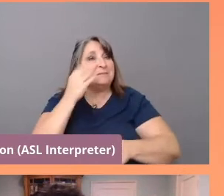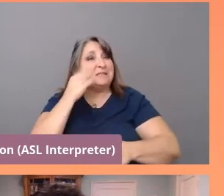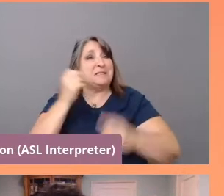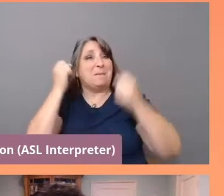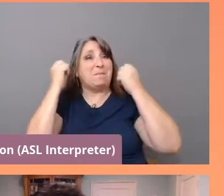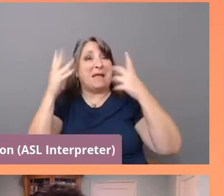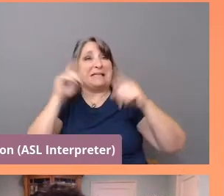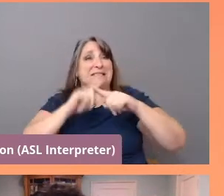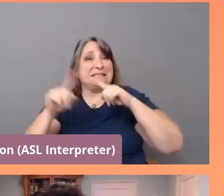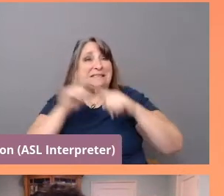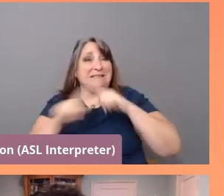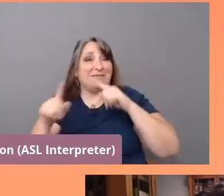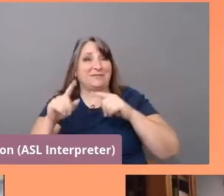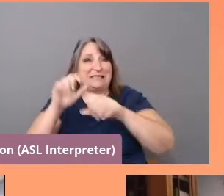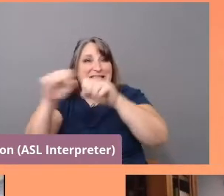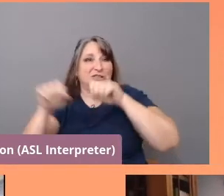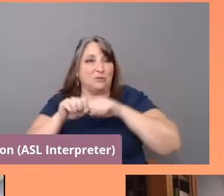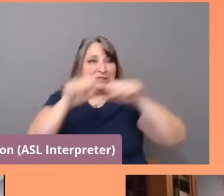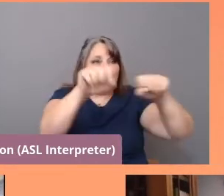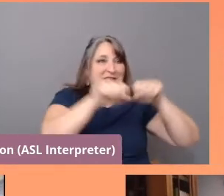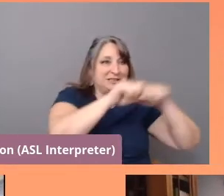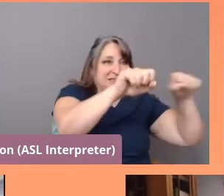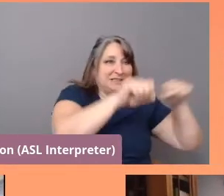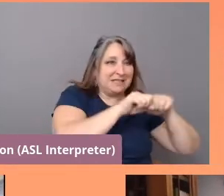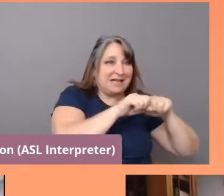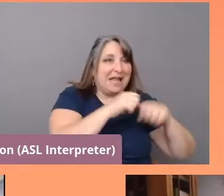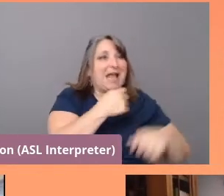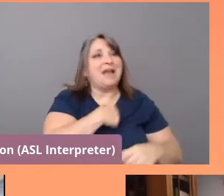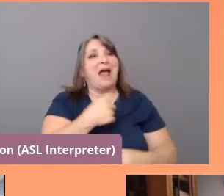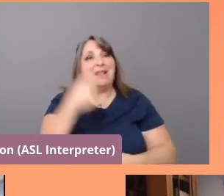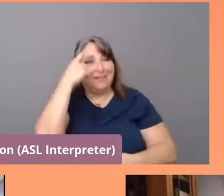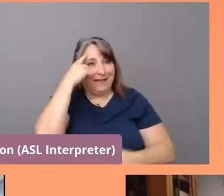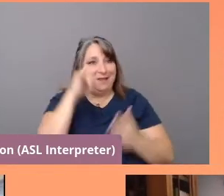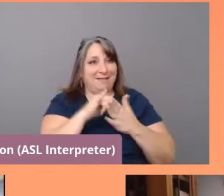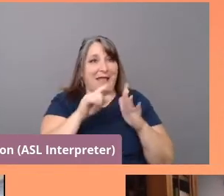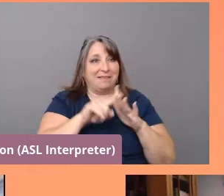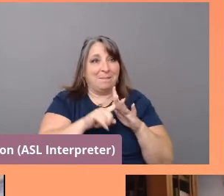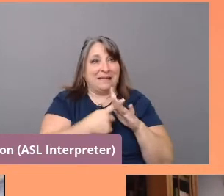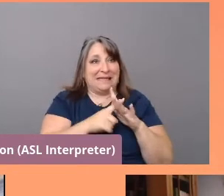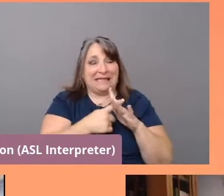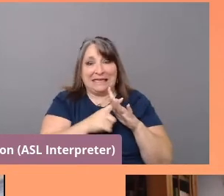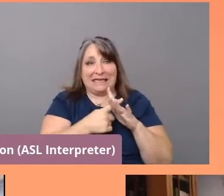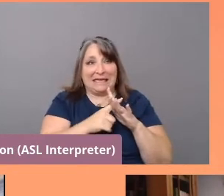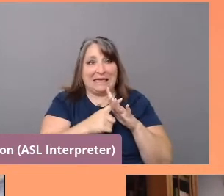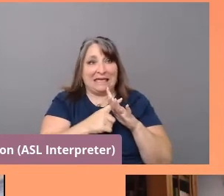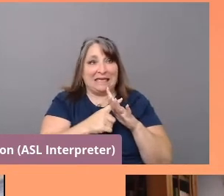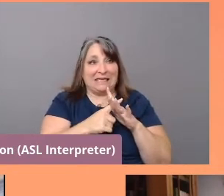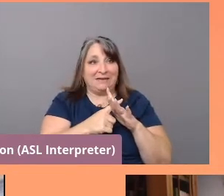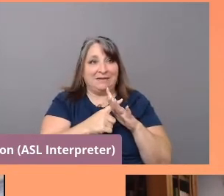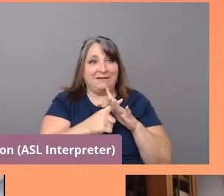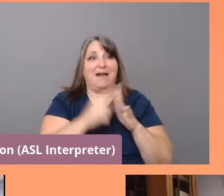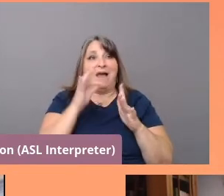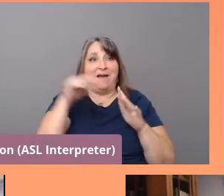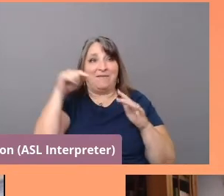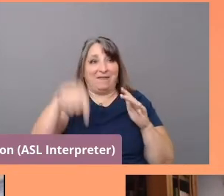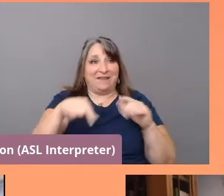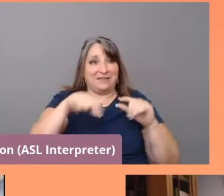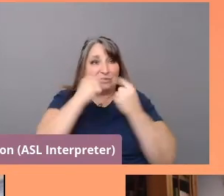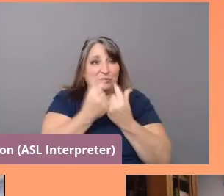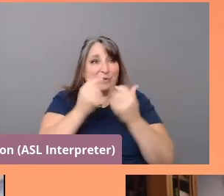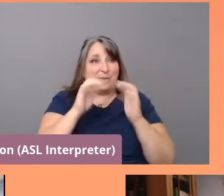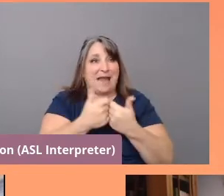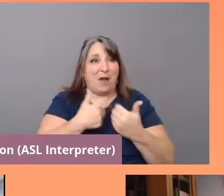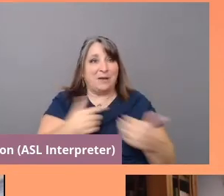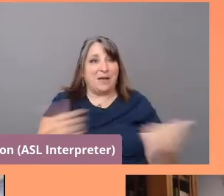in. And I think that the beginning of of this group and how we came together